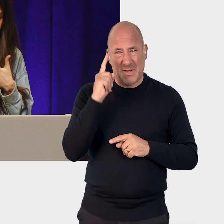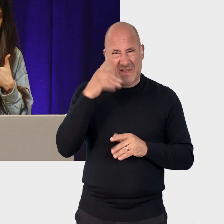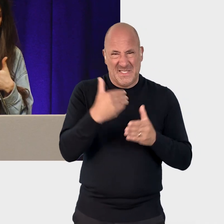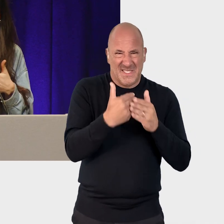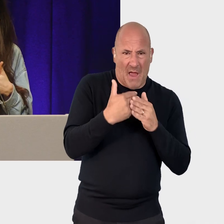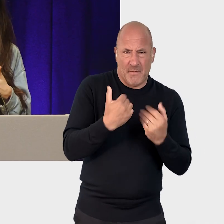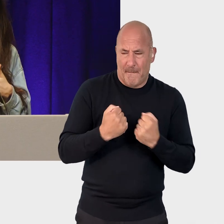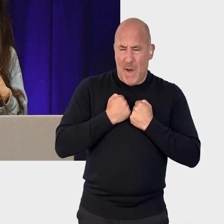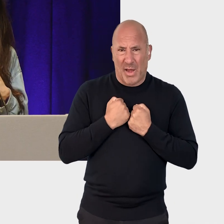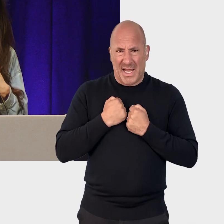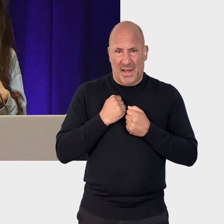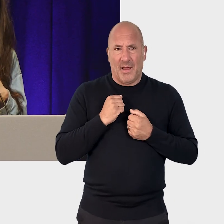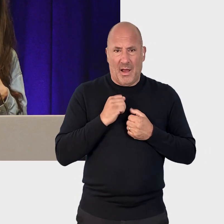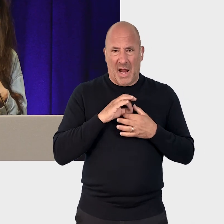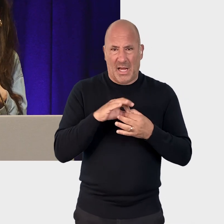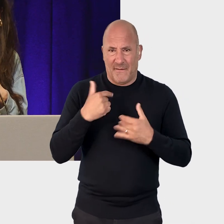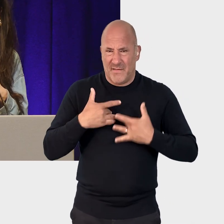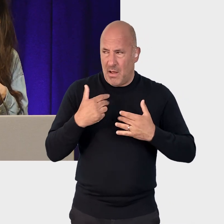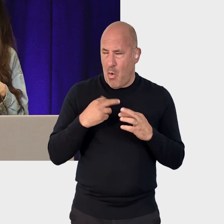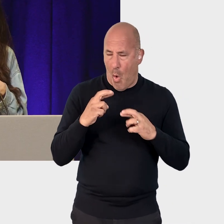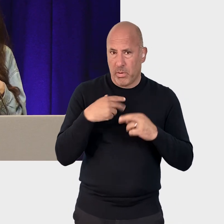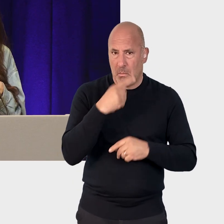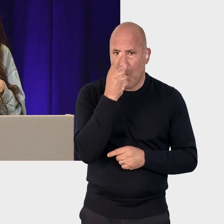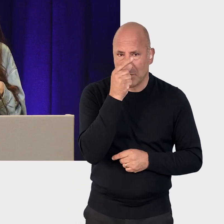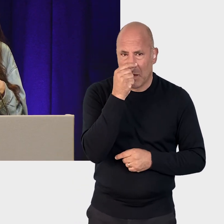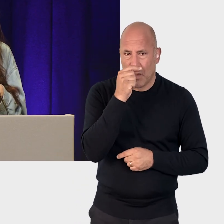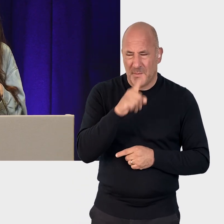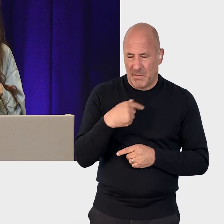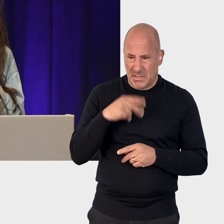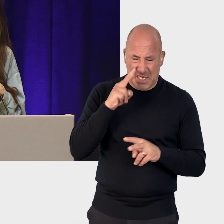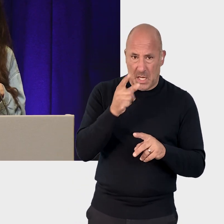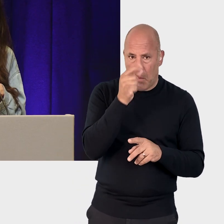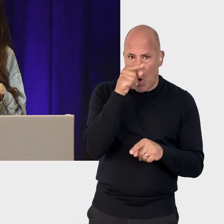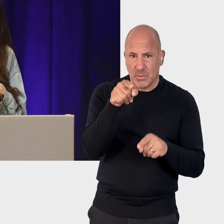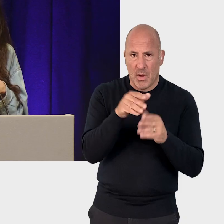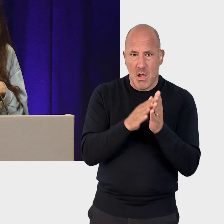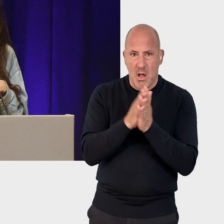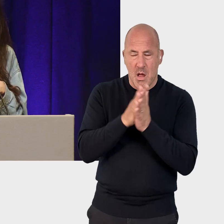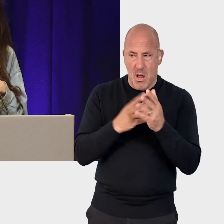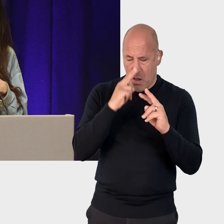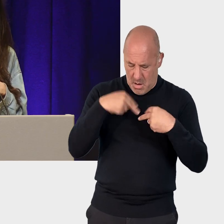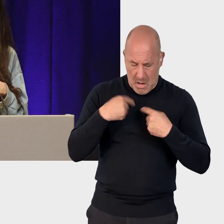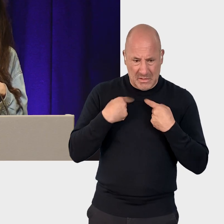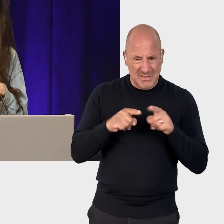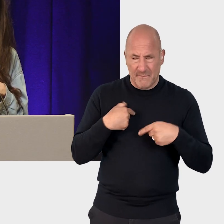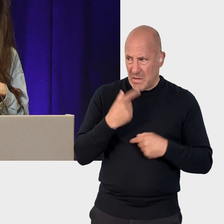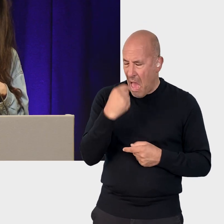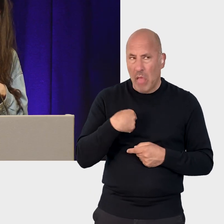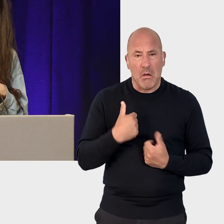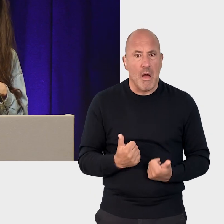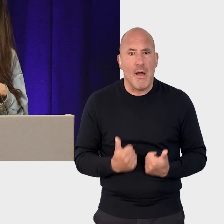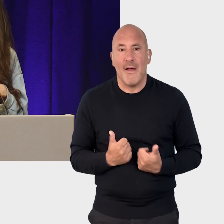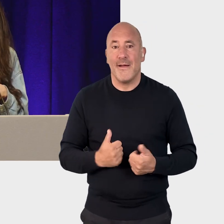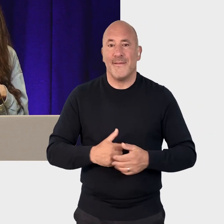hand. Because feelings of safety and belonging lead to feelings of hope and possibility. People discover new potential and